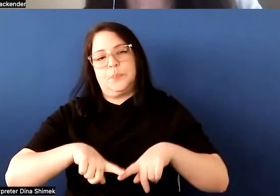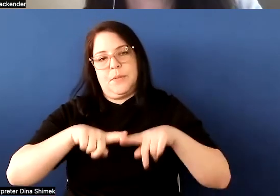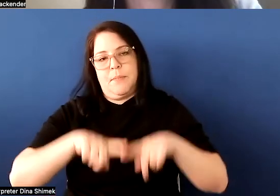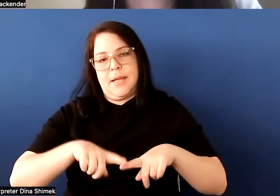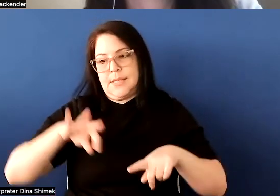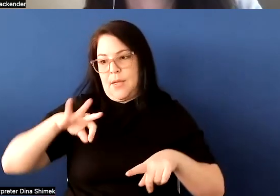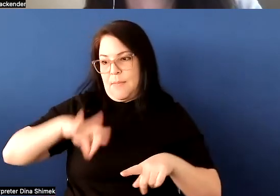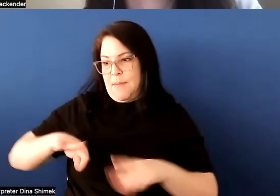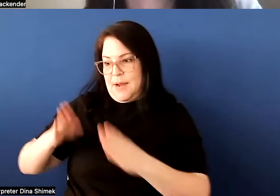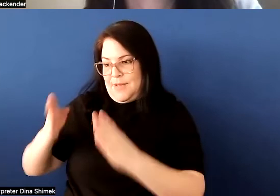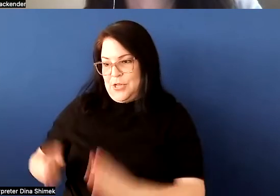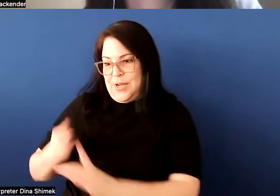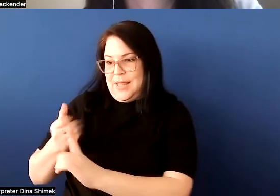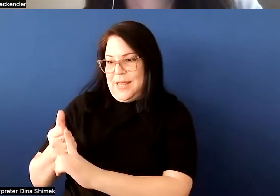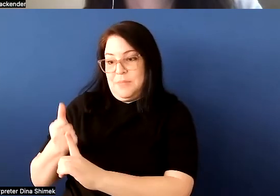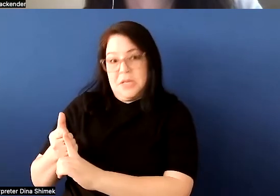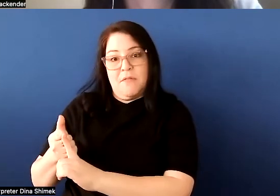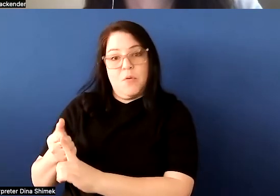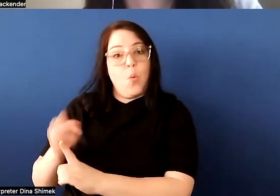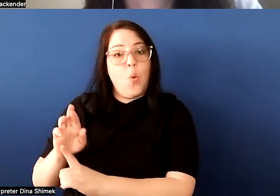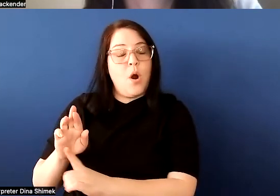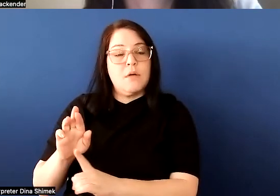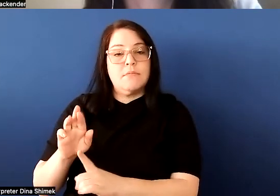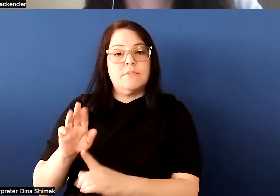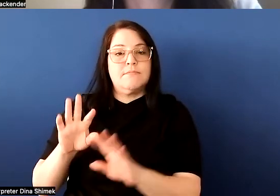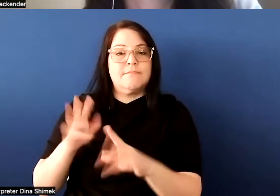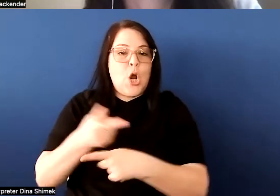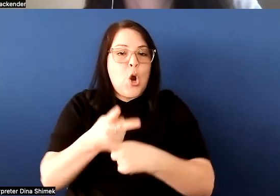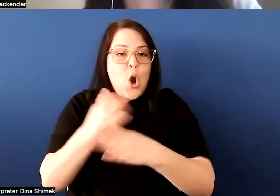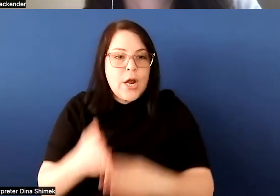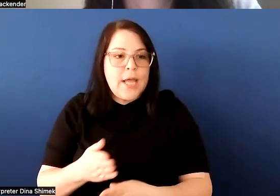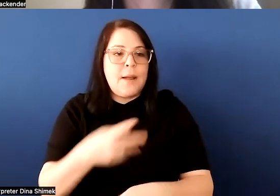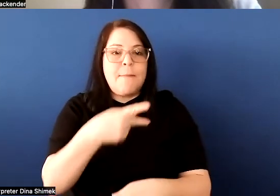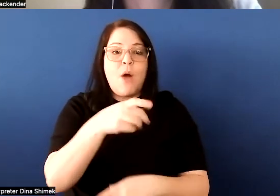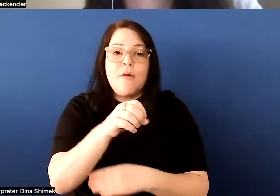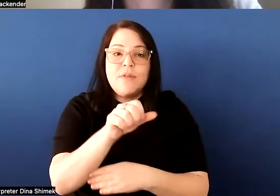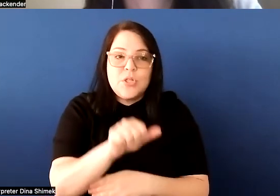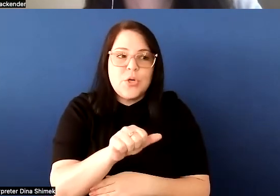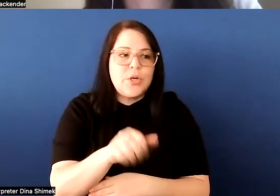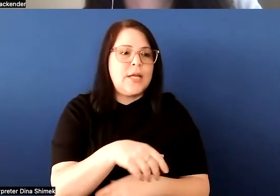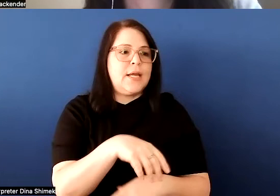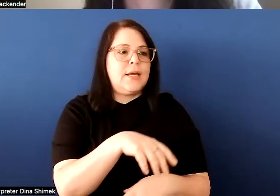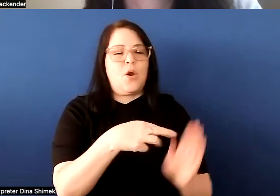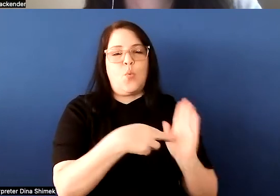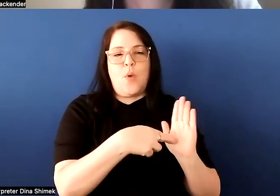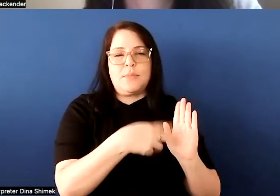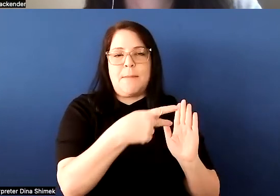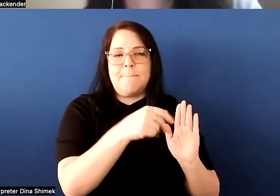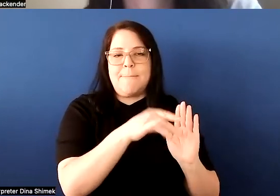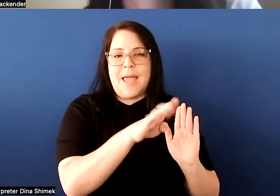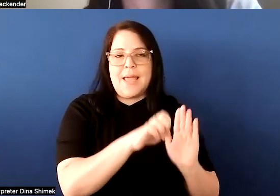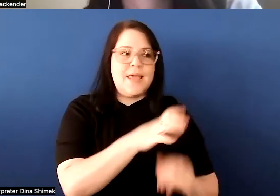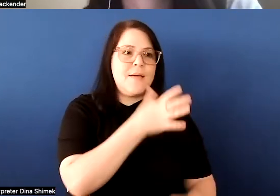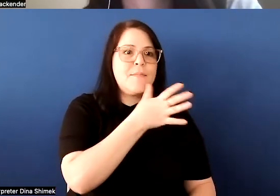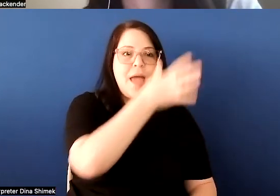beneficiary themselves to a guardian, power of attorney, representative payee, parent,